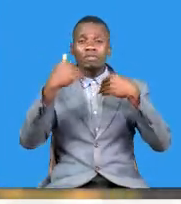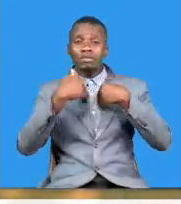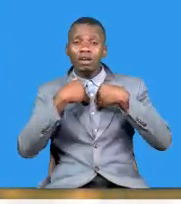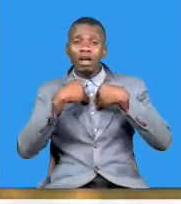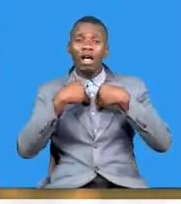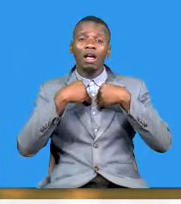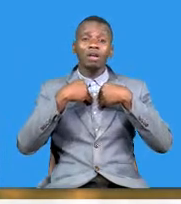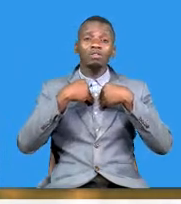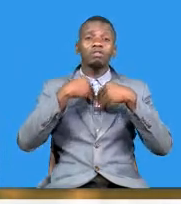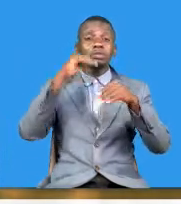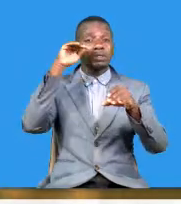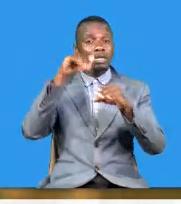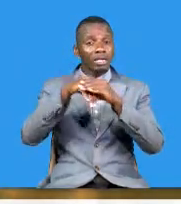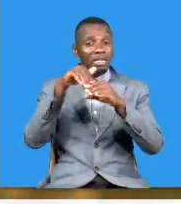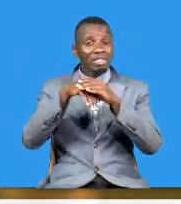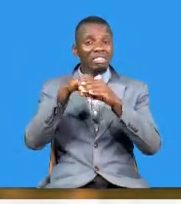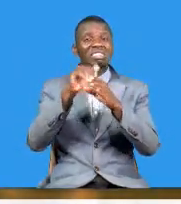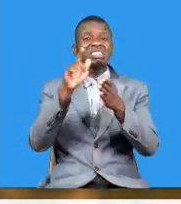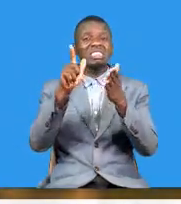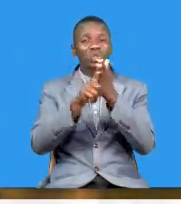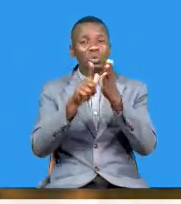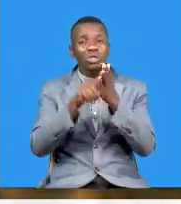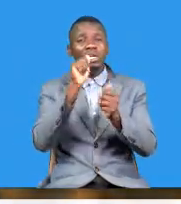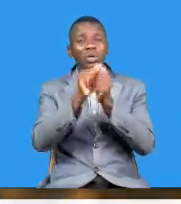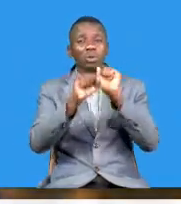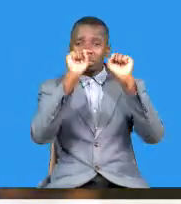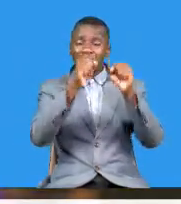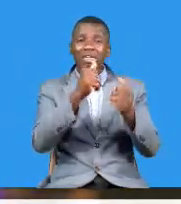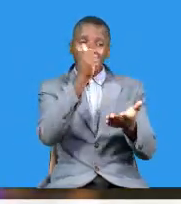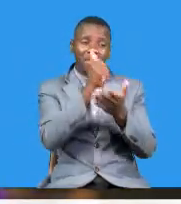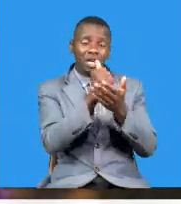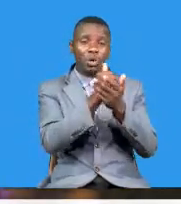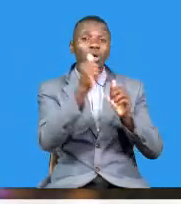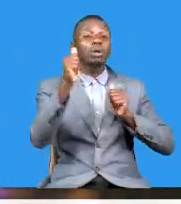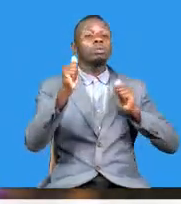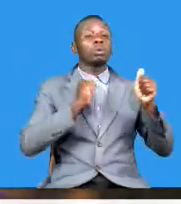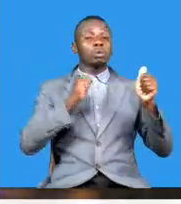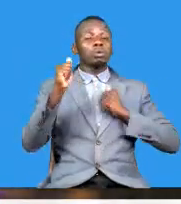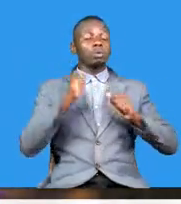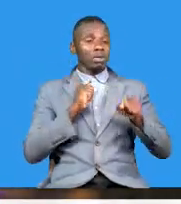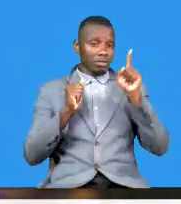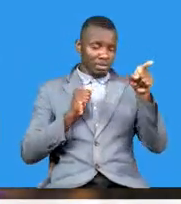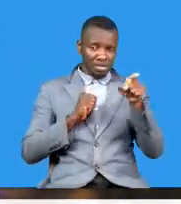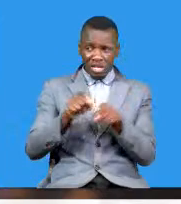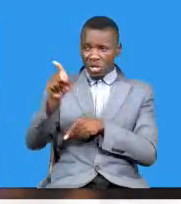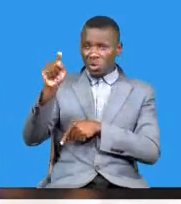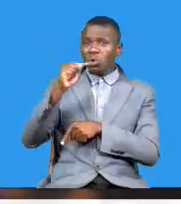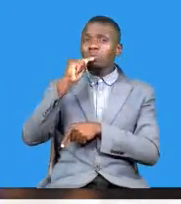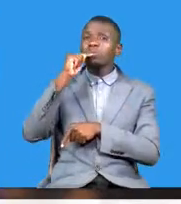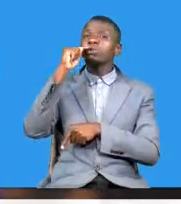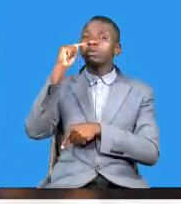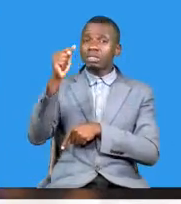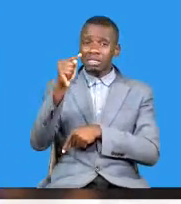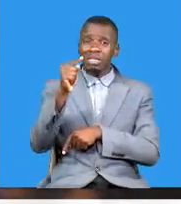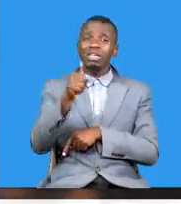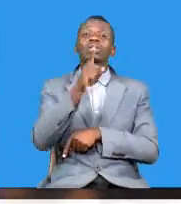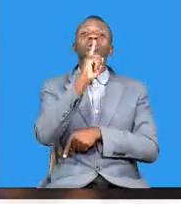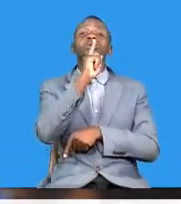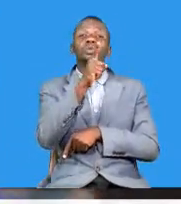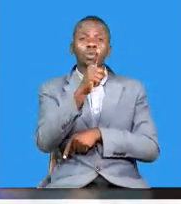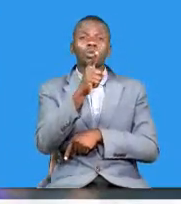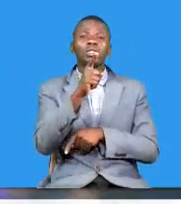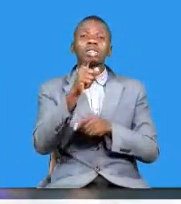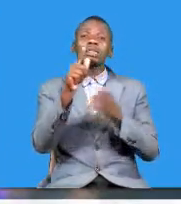train Angolans in tourism. He said Zambia is at the disposal of Angola as it aims at growing